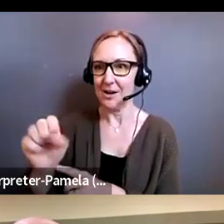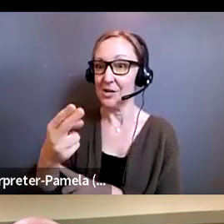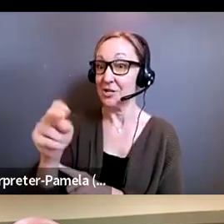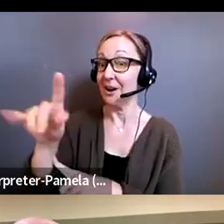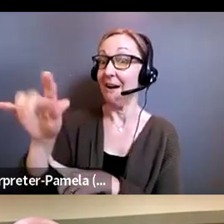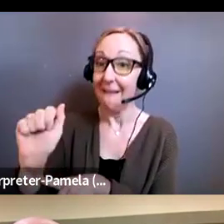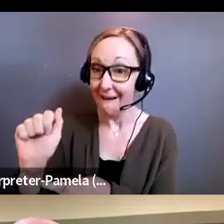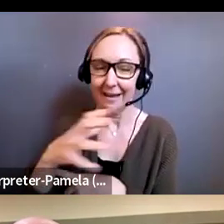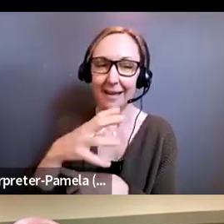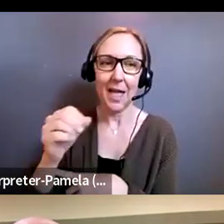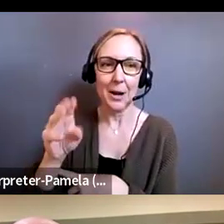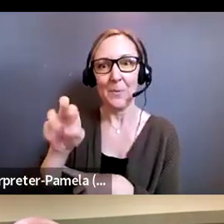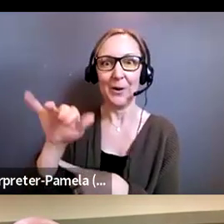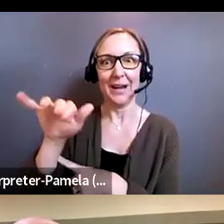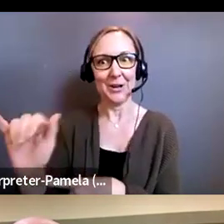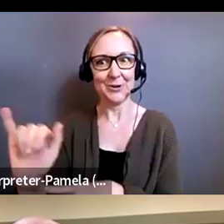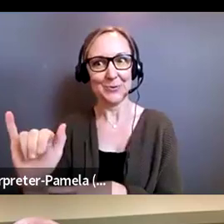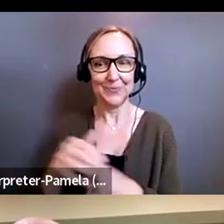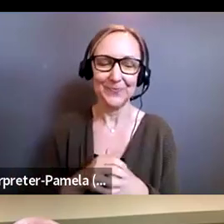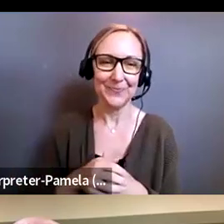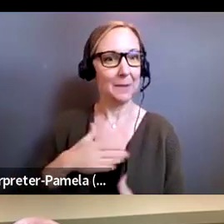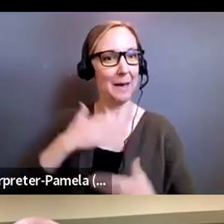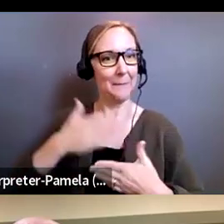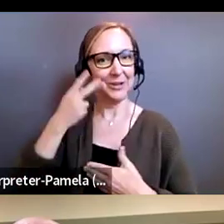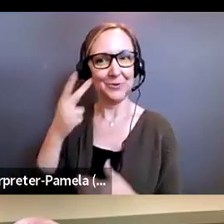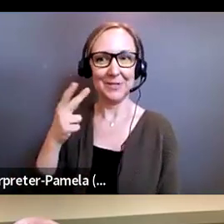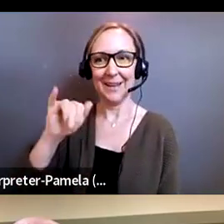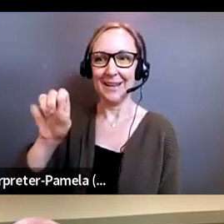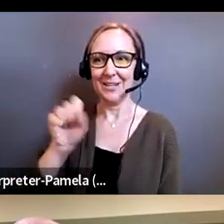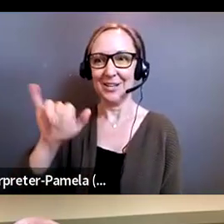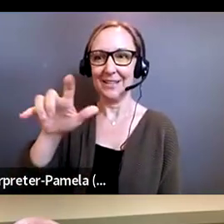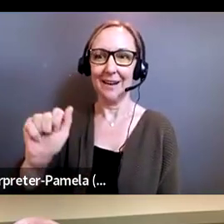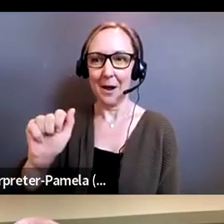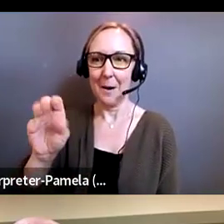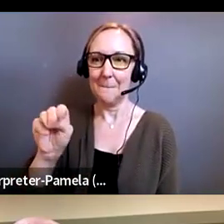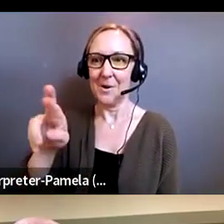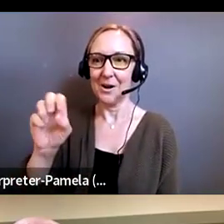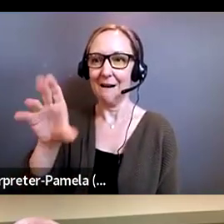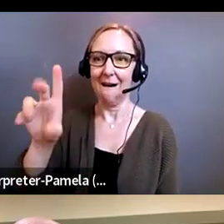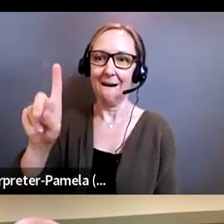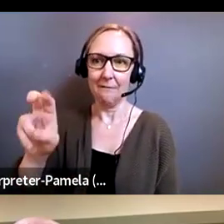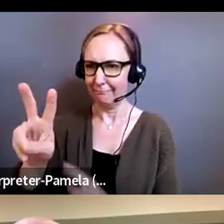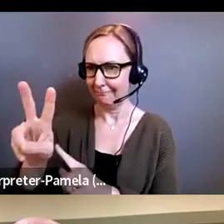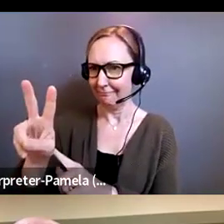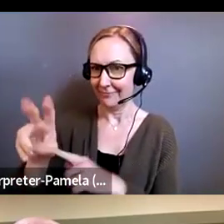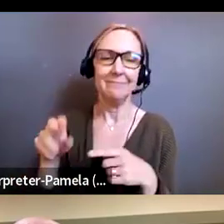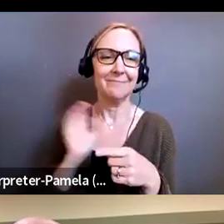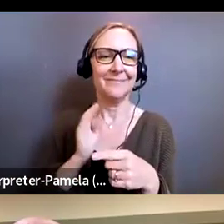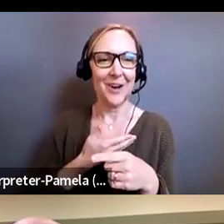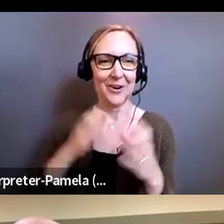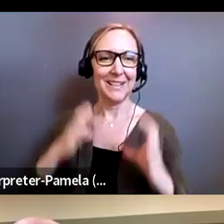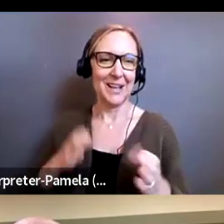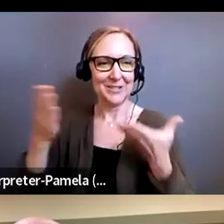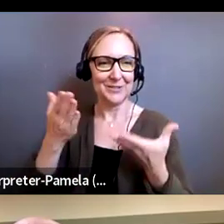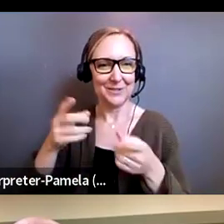and Maria as well. And I am very pleased to see Jessica Markov, our client services manager. Good morning, Jessica,